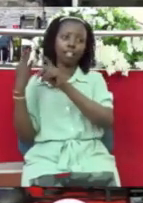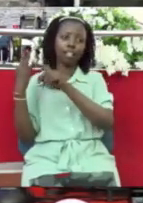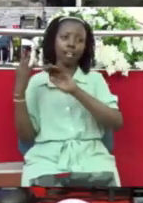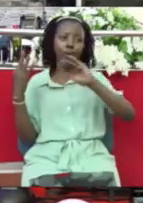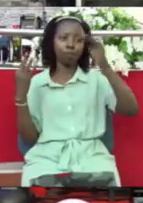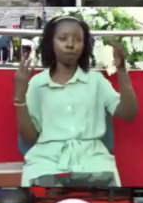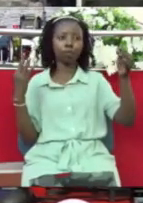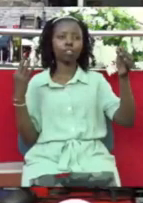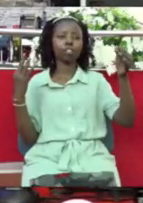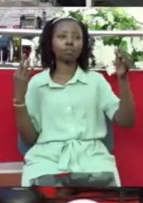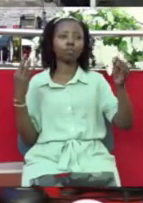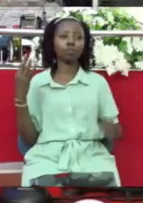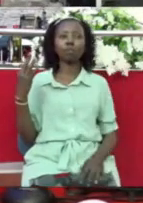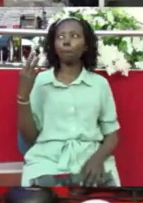Ile mlima ya mwisho.